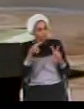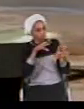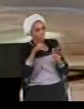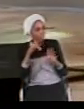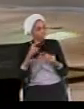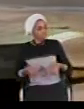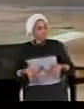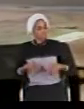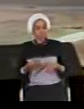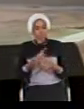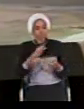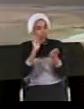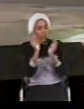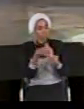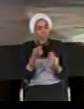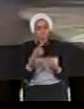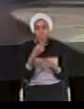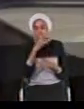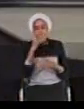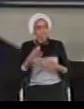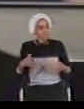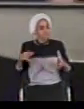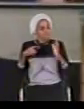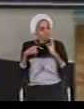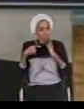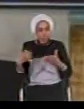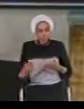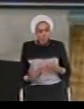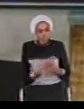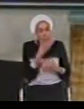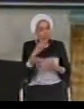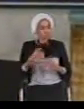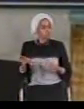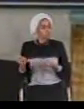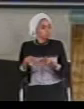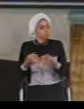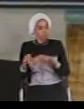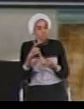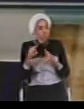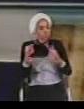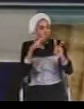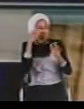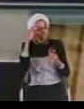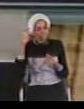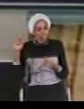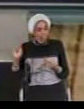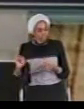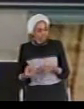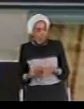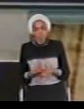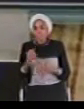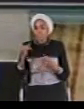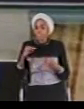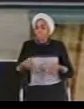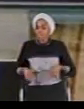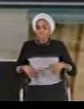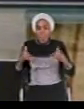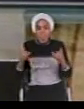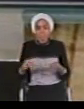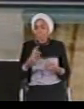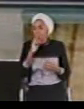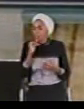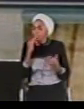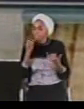there's a new disposition, and there's a new direction in their lives. Look at them, their lives are now